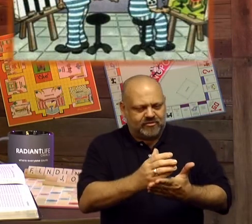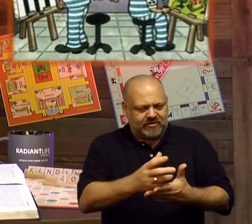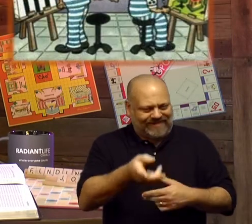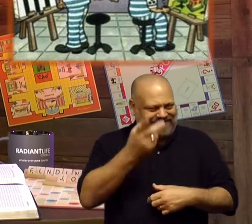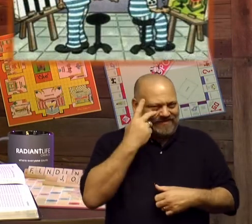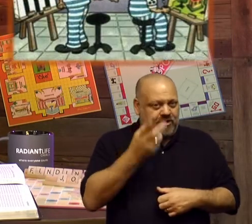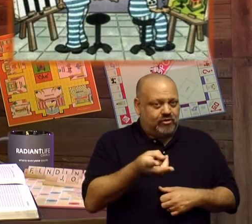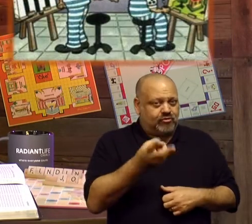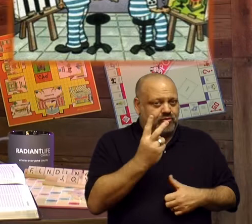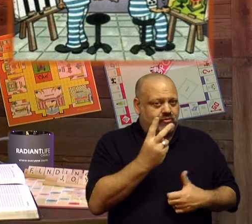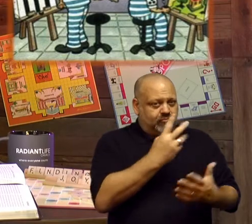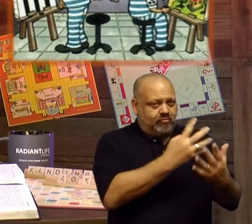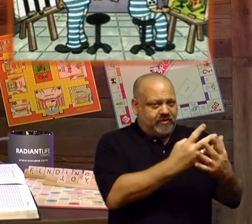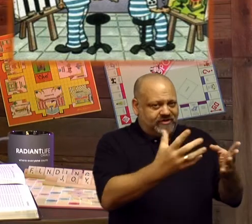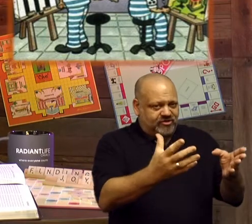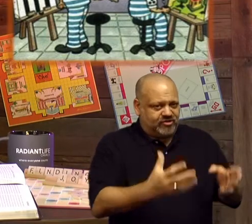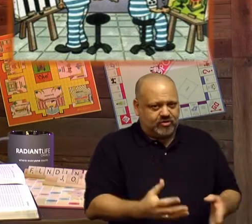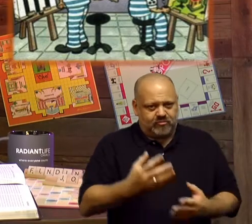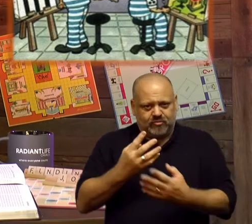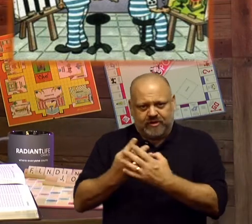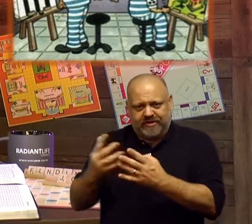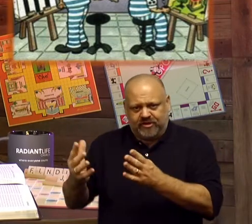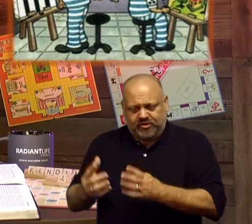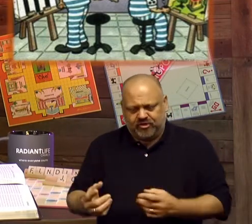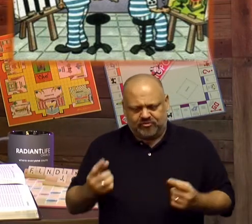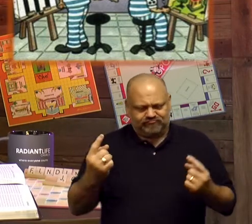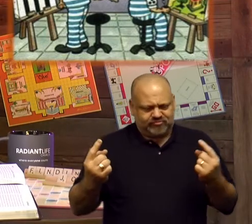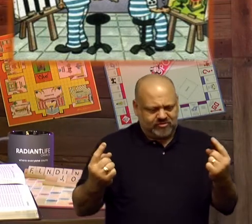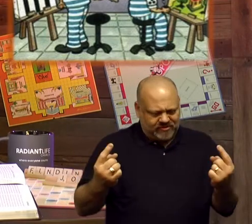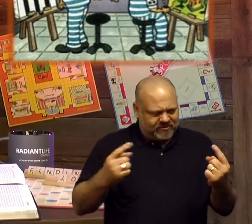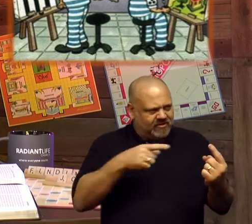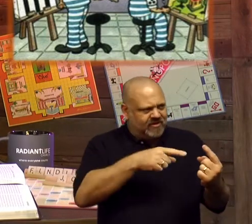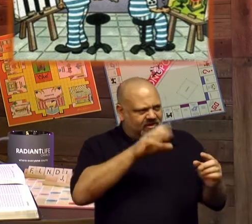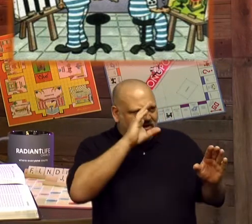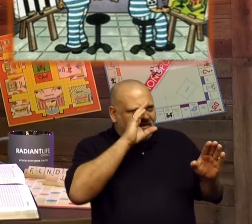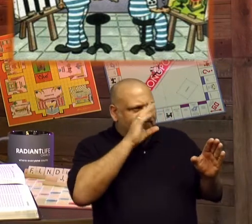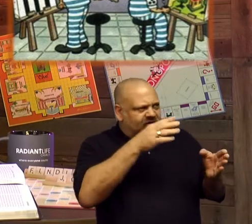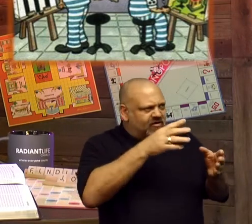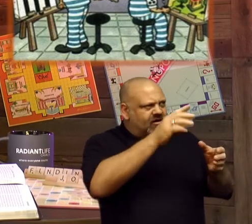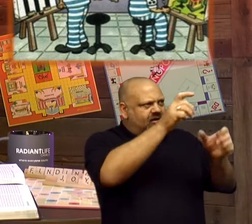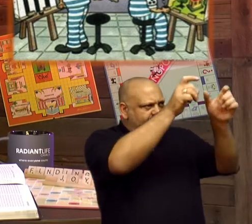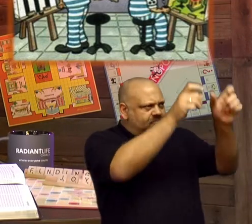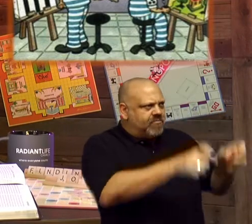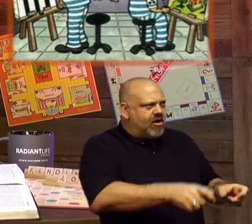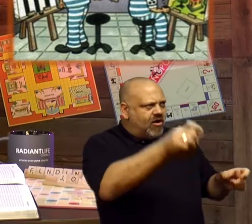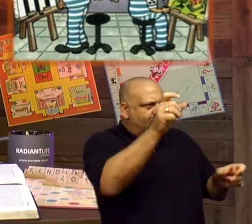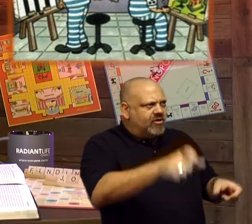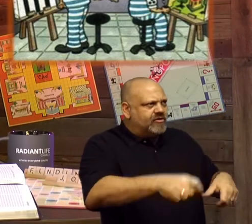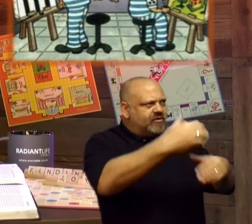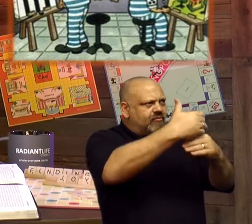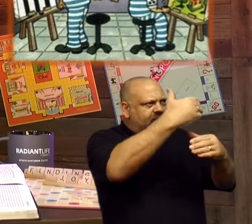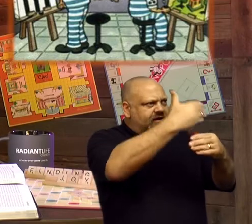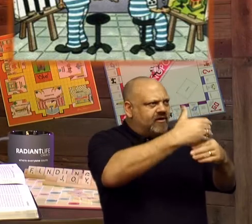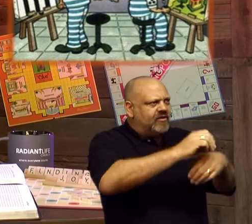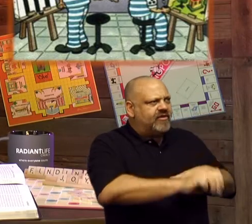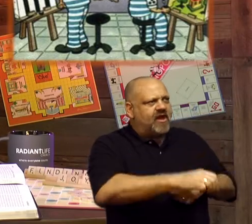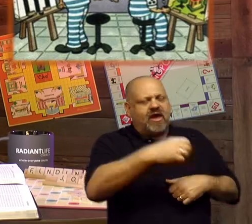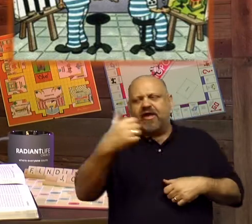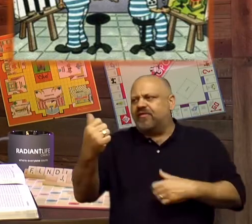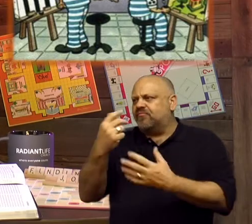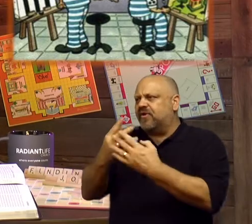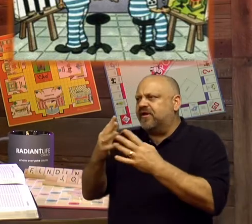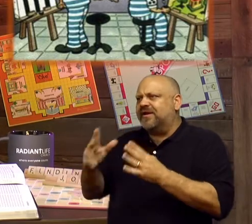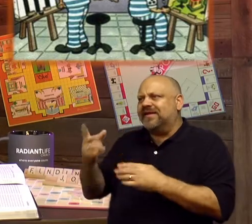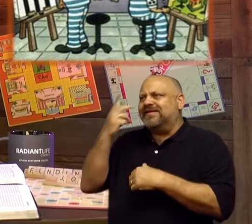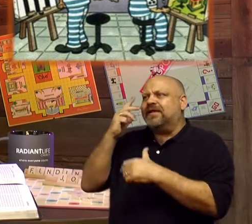two prisoners. One of them is focused only on the bars to the jail cell window, while the other prisoner